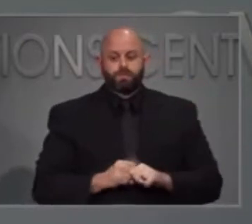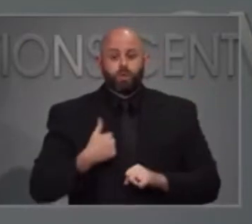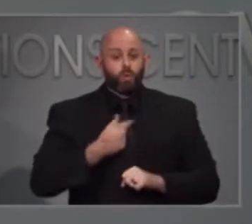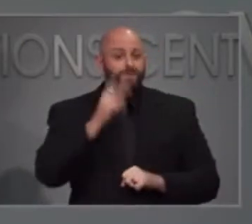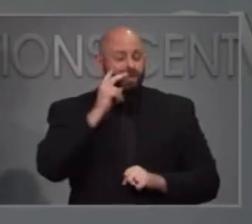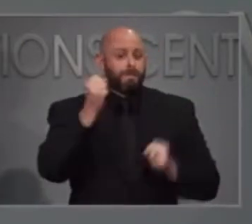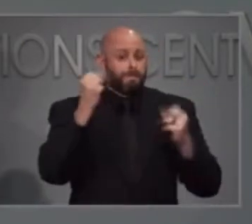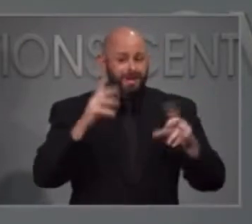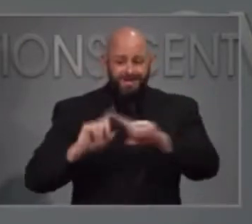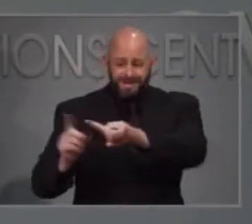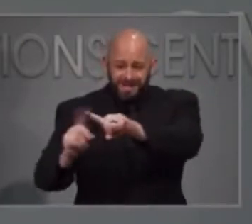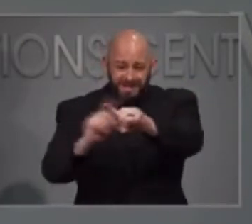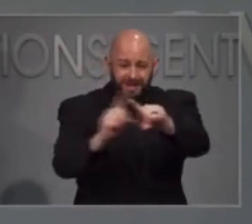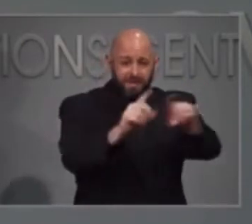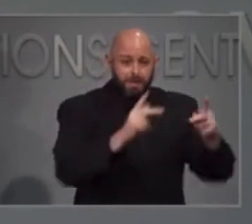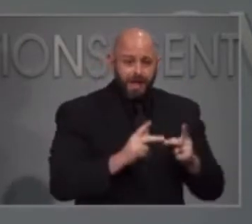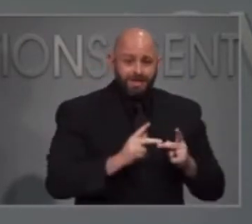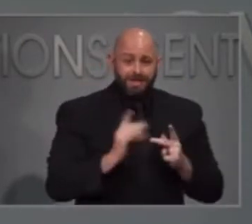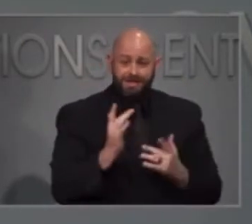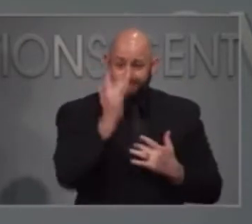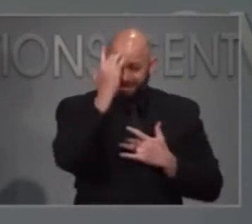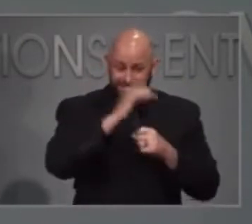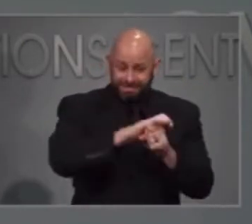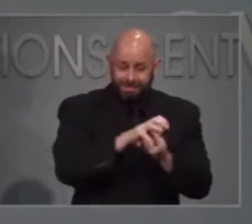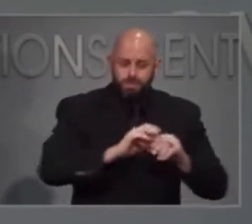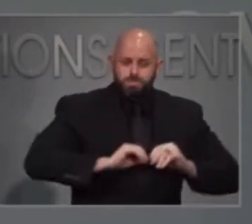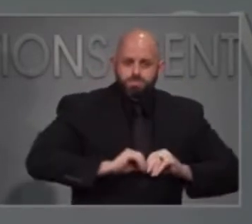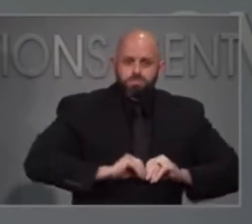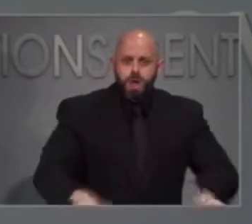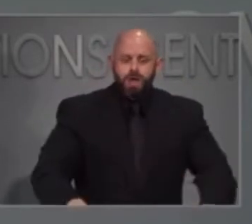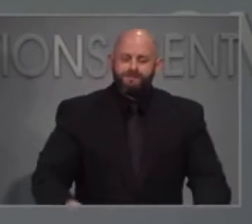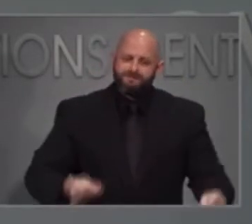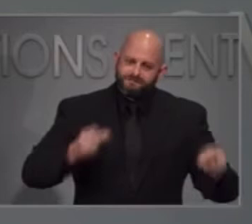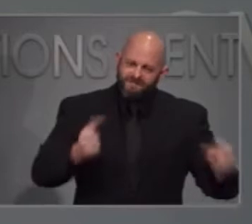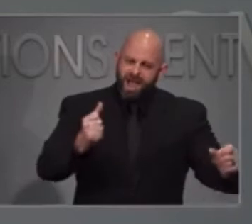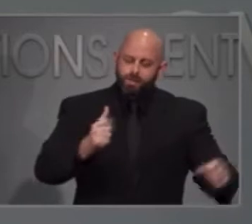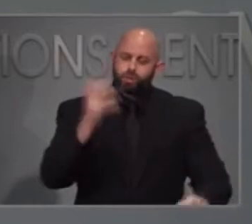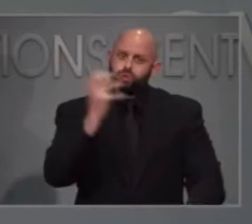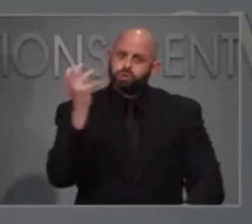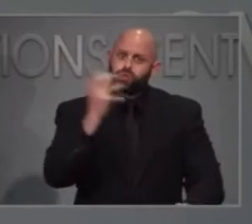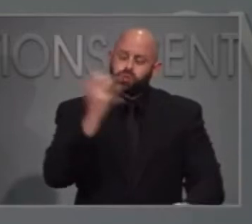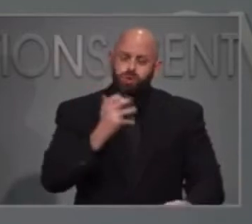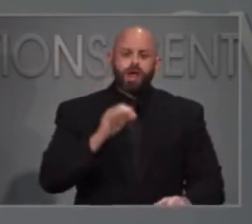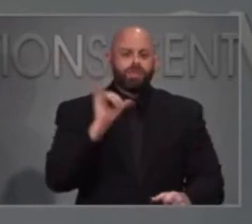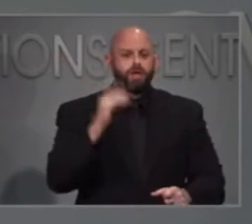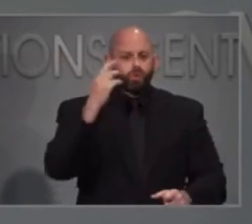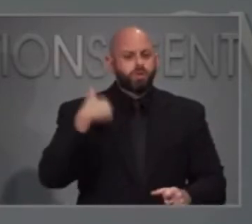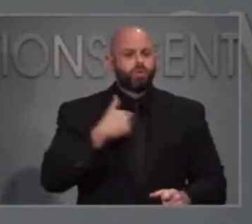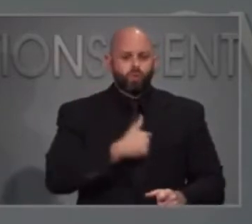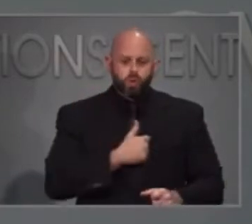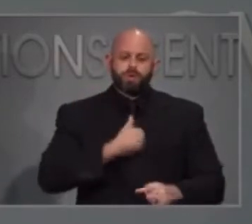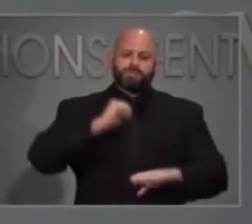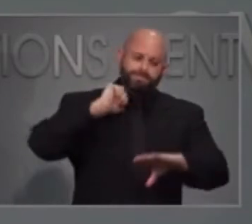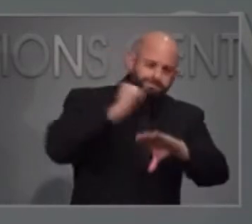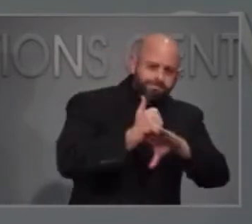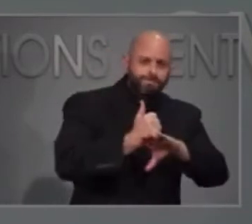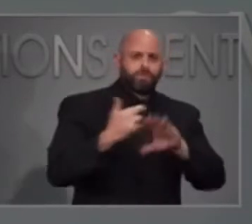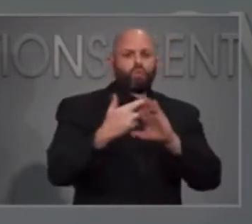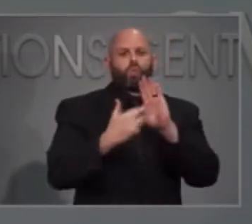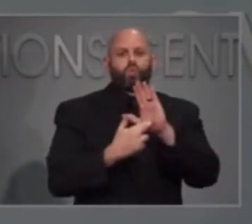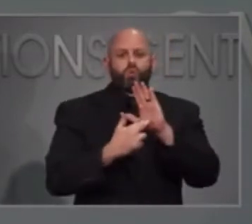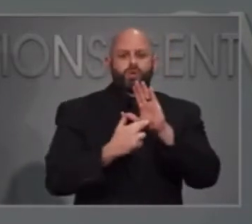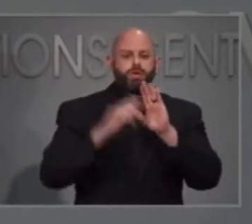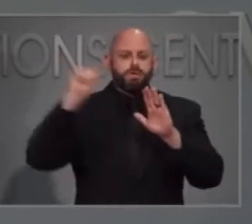sometimes can be spread before you even know folks have symptoms. That is, again, why we are codifying in an executive order some of